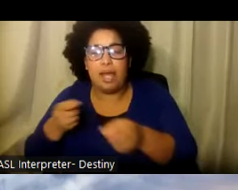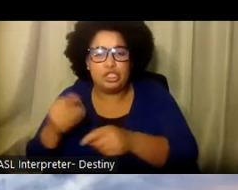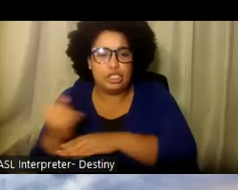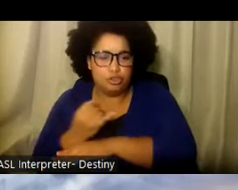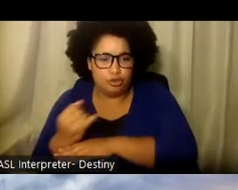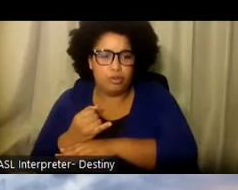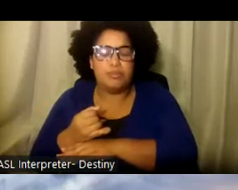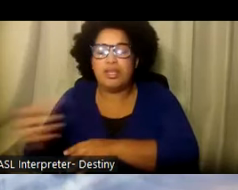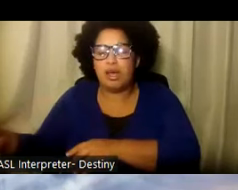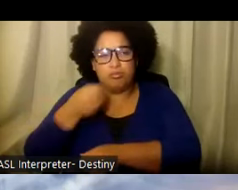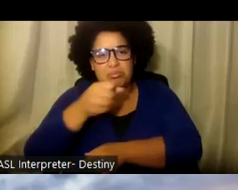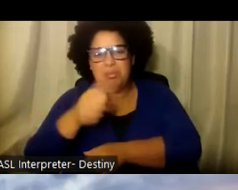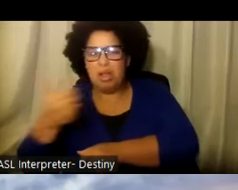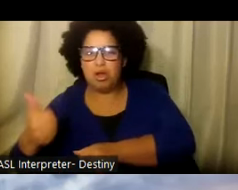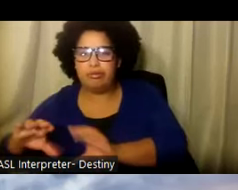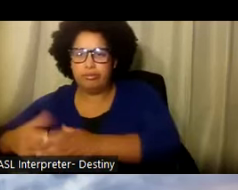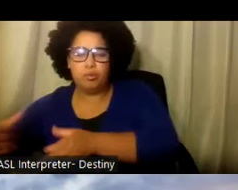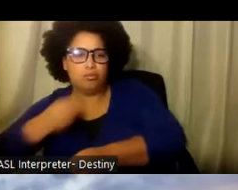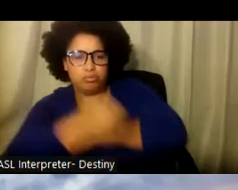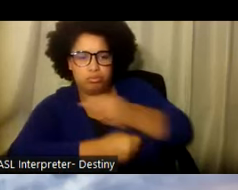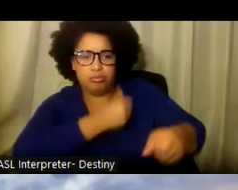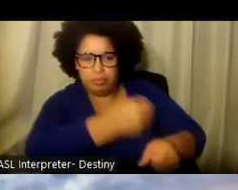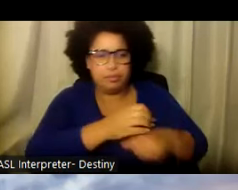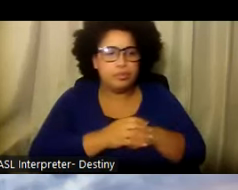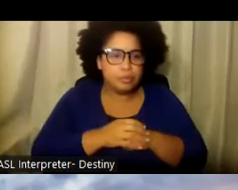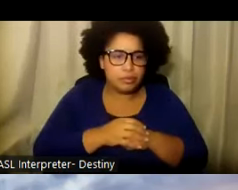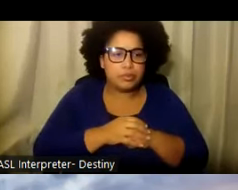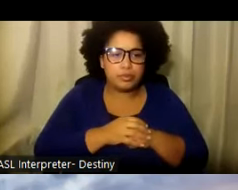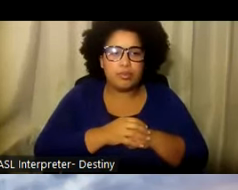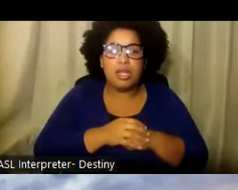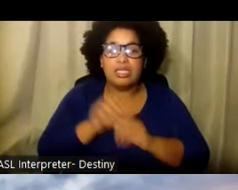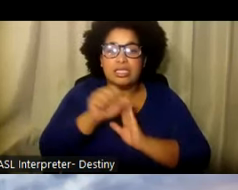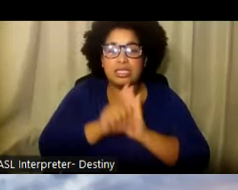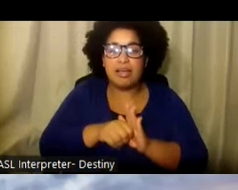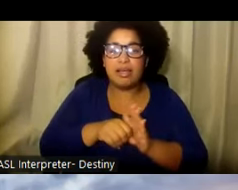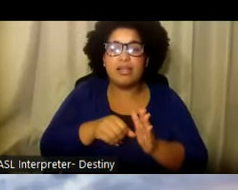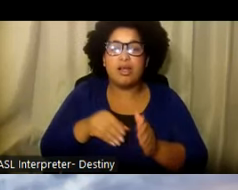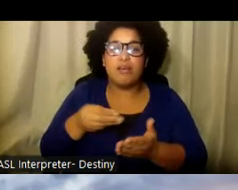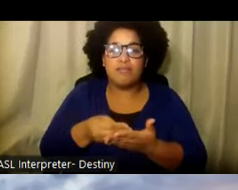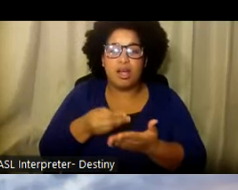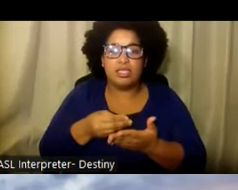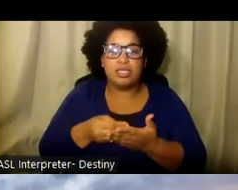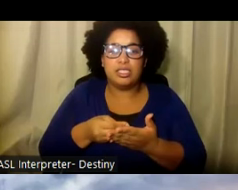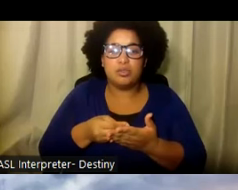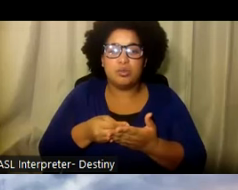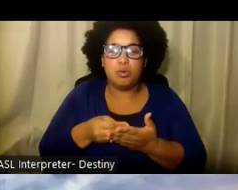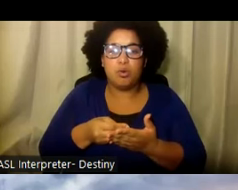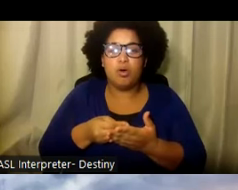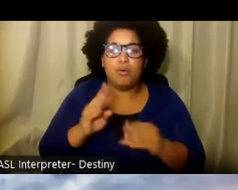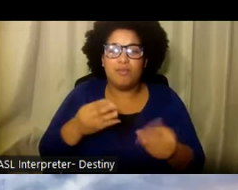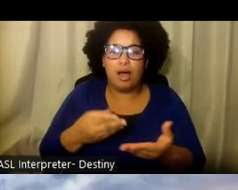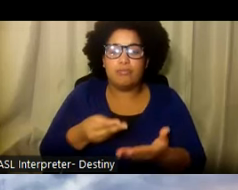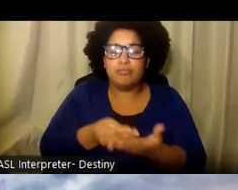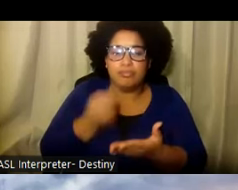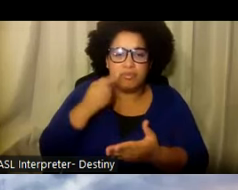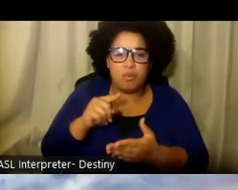and quality training. This, we hope, will lead to post-internship employment for people who may not have